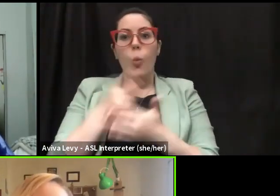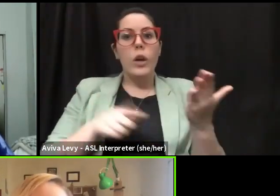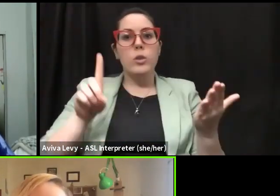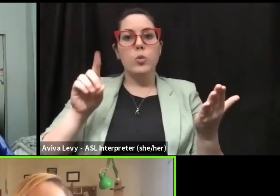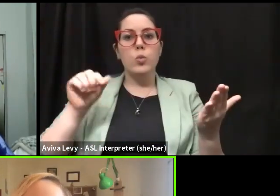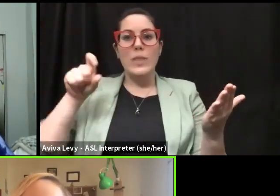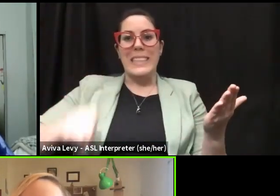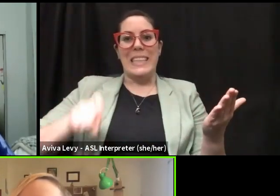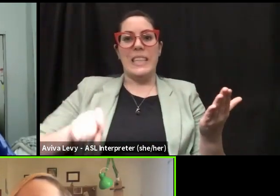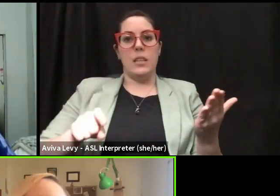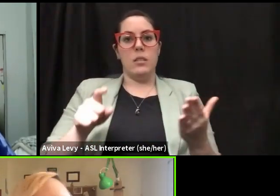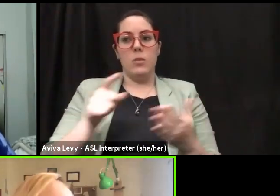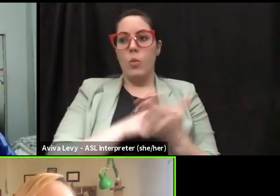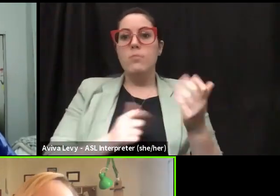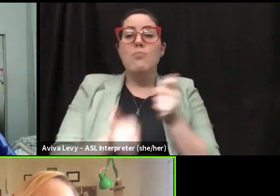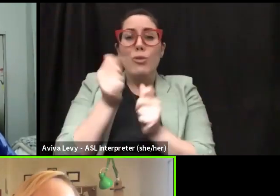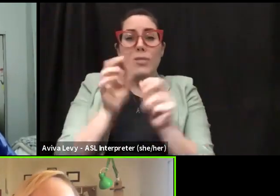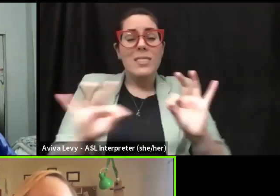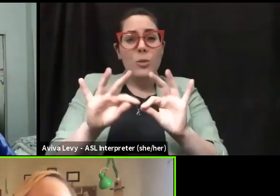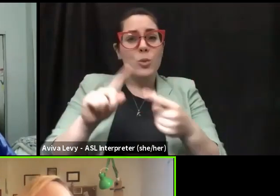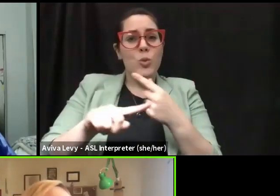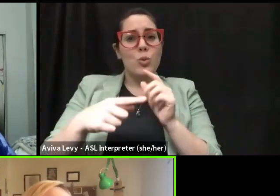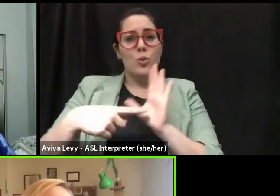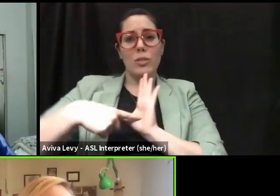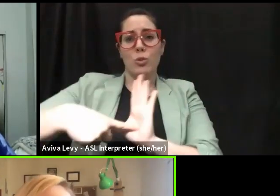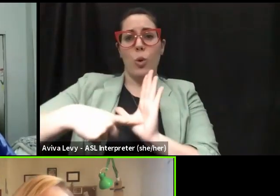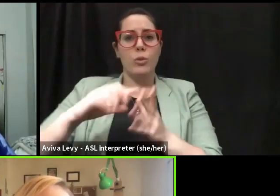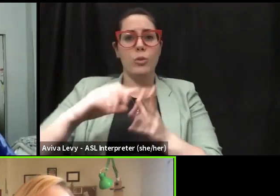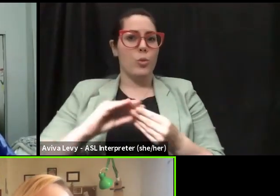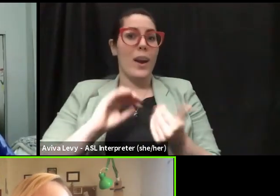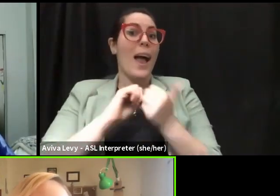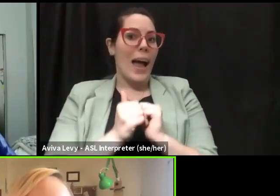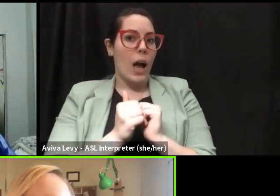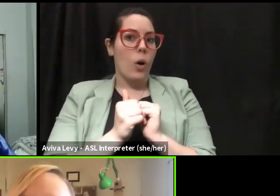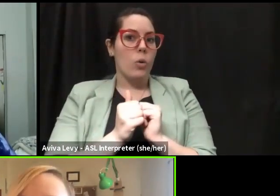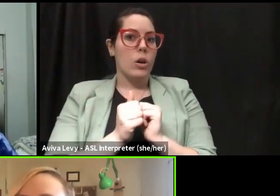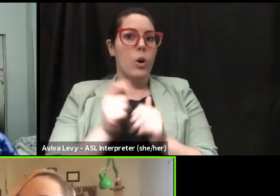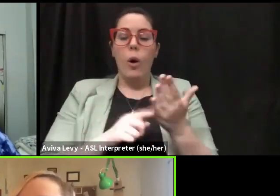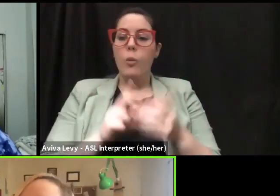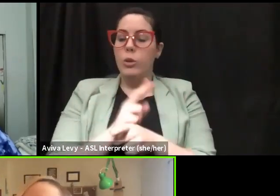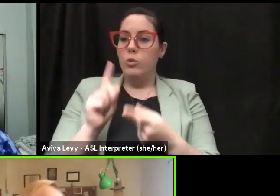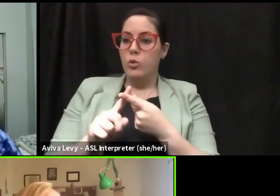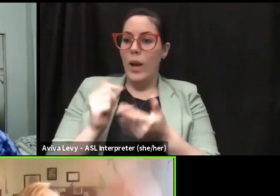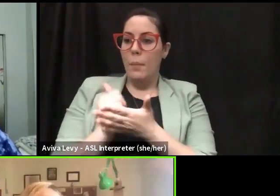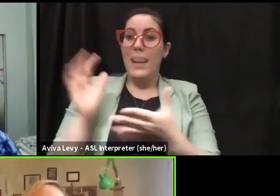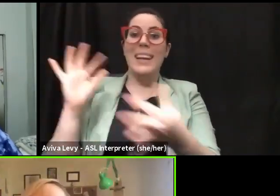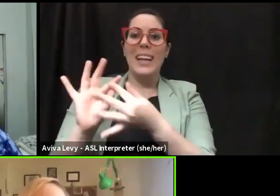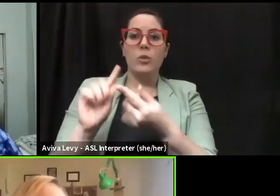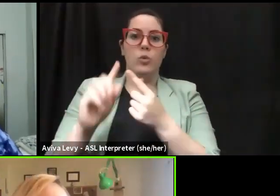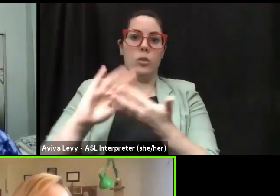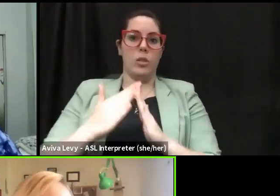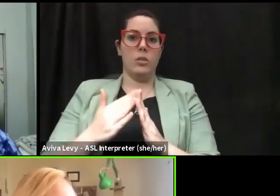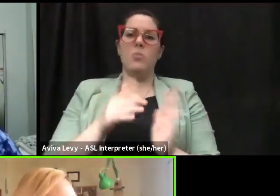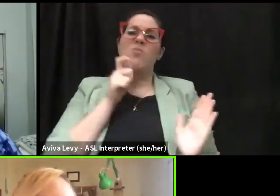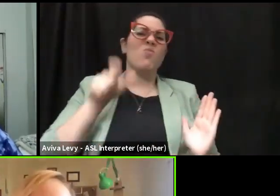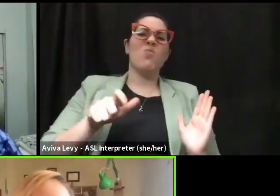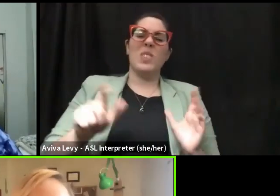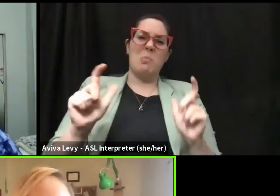this story? What are the essential stories? How are we using them to connect and heal with communities? We don't need these huge